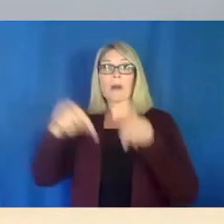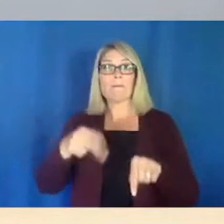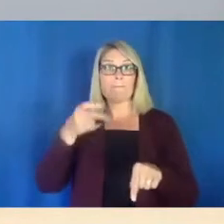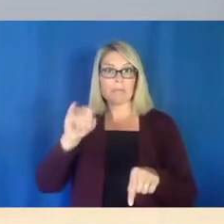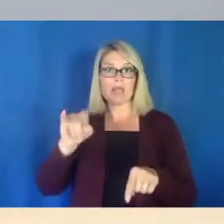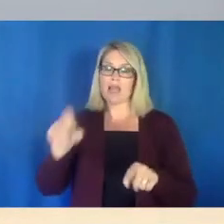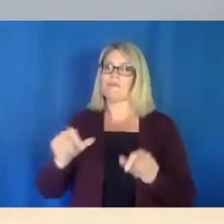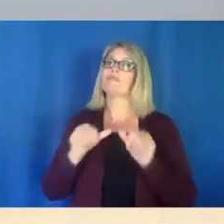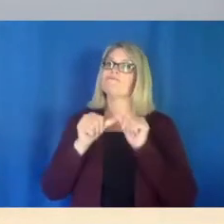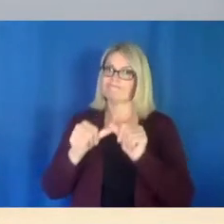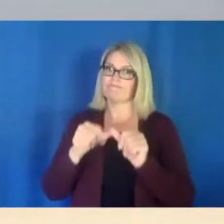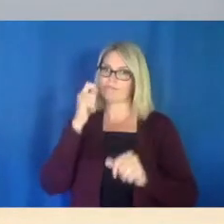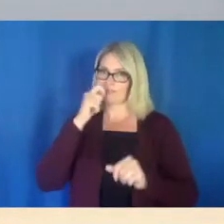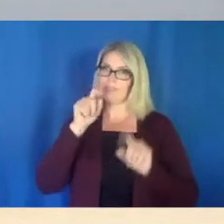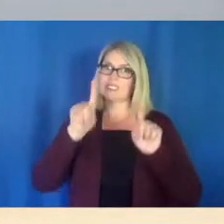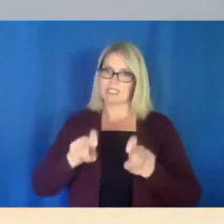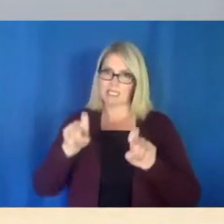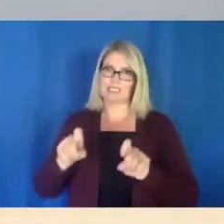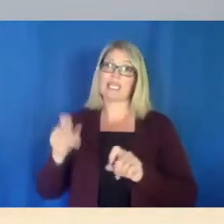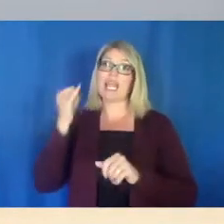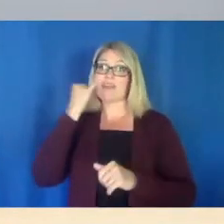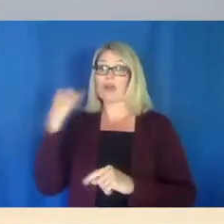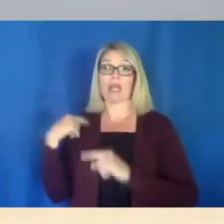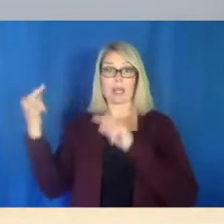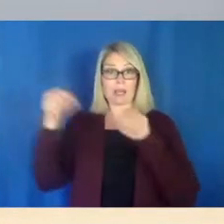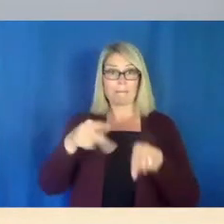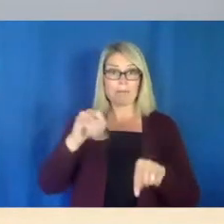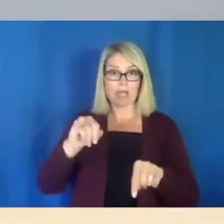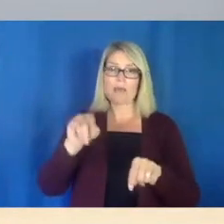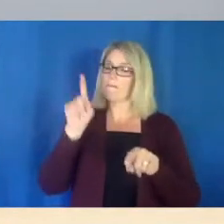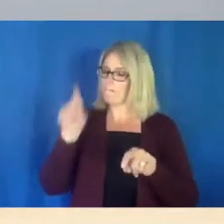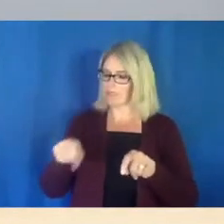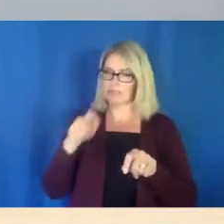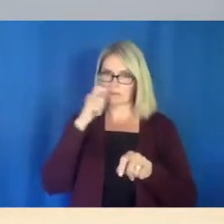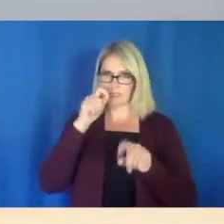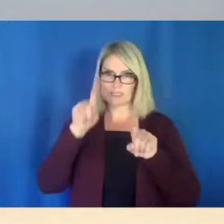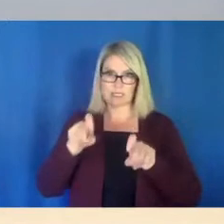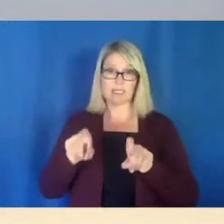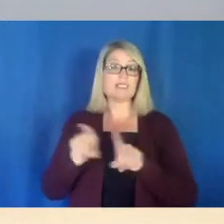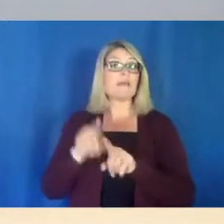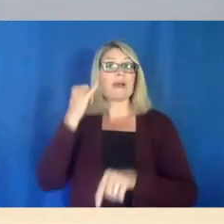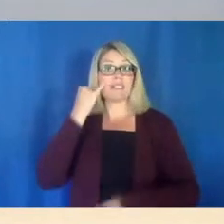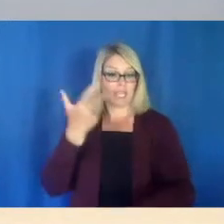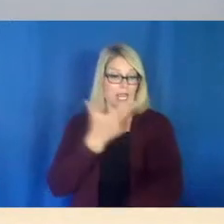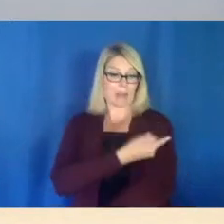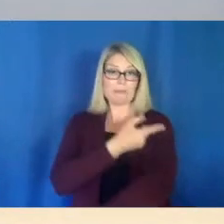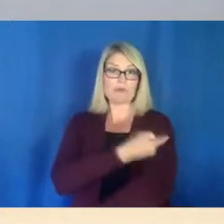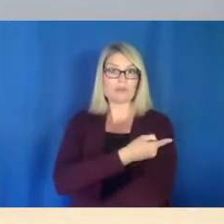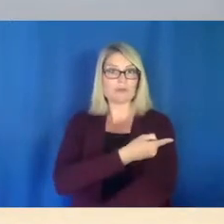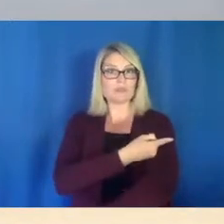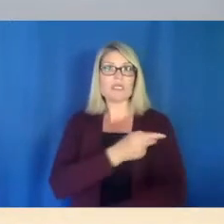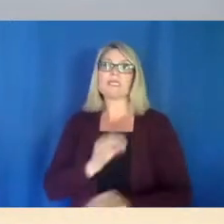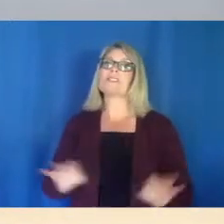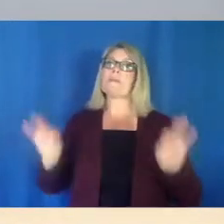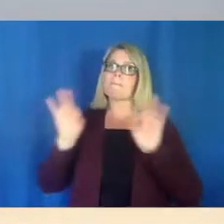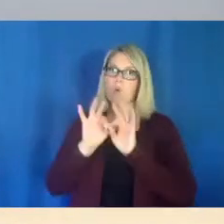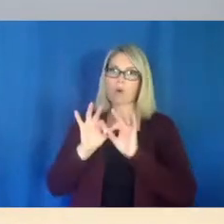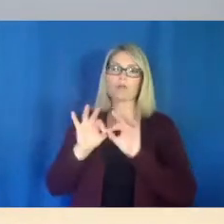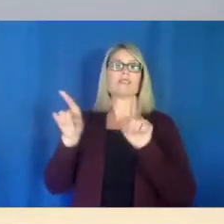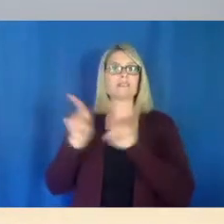to be tested at points of entry. Like immunization, testing is an important layer of protection against COVID-19.